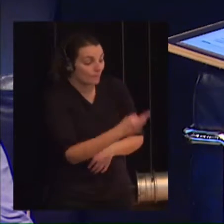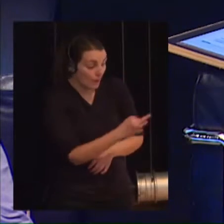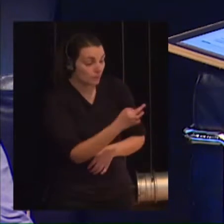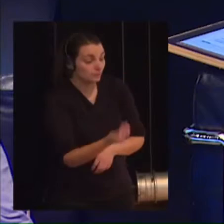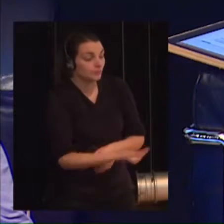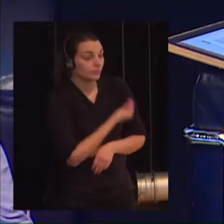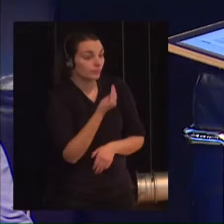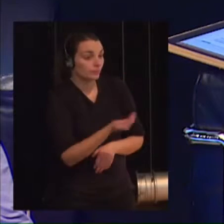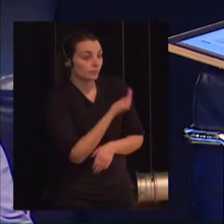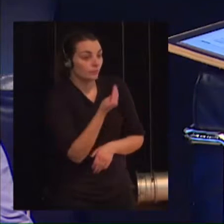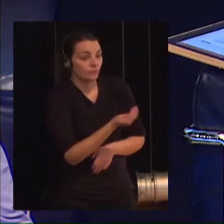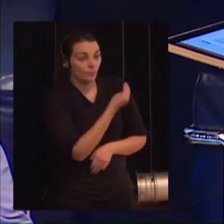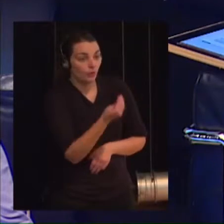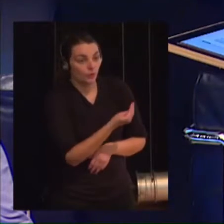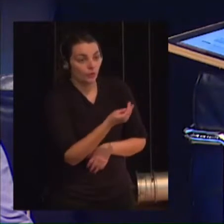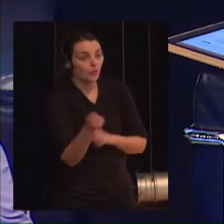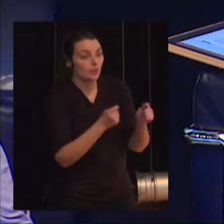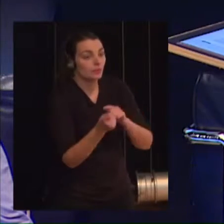know them all by name.